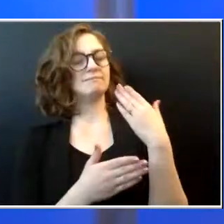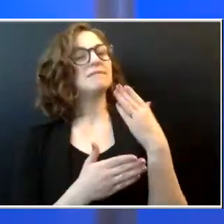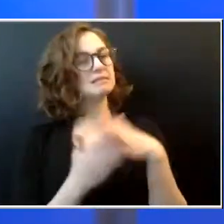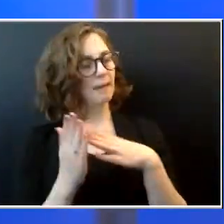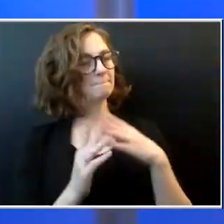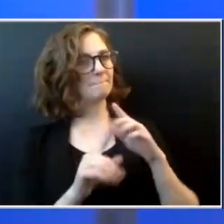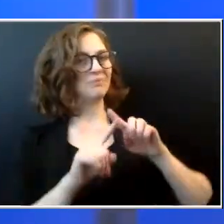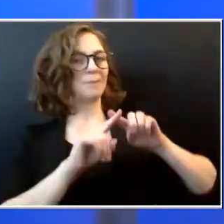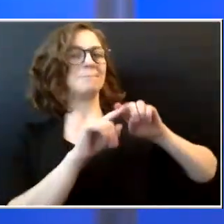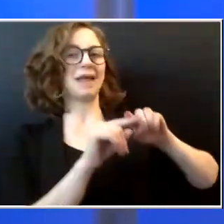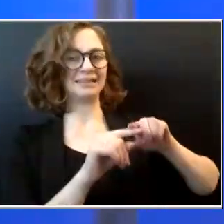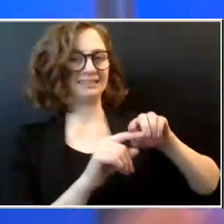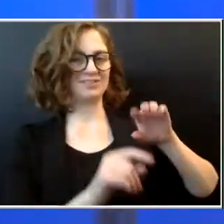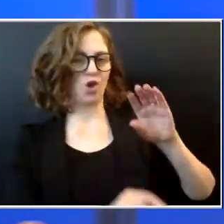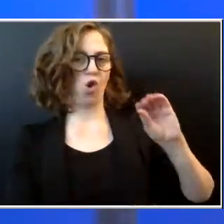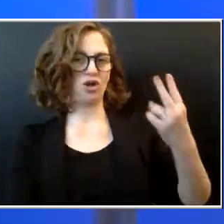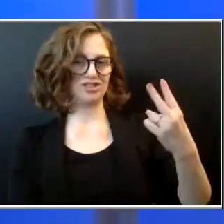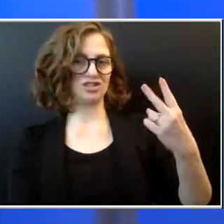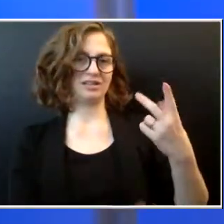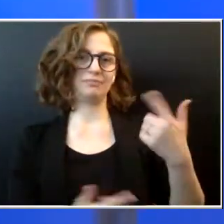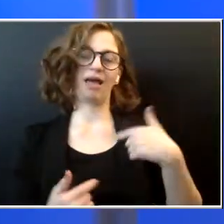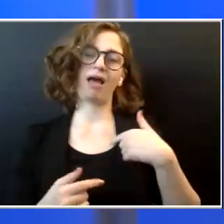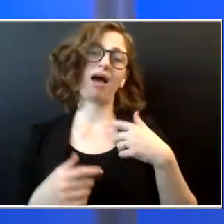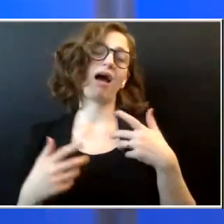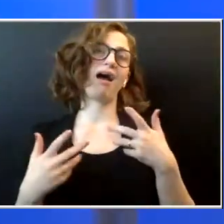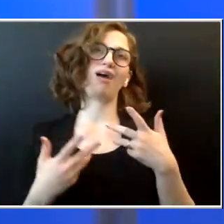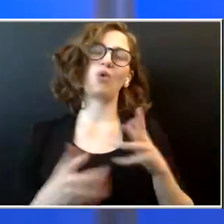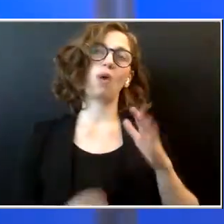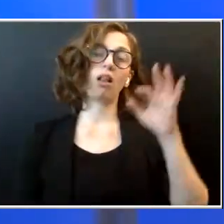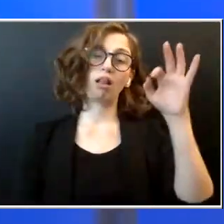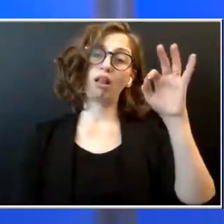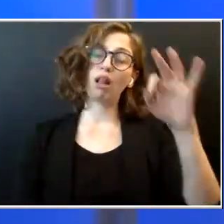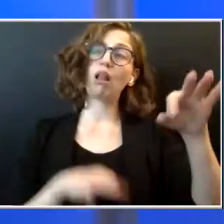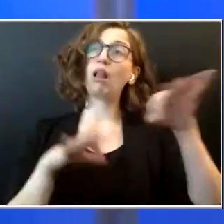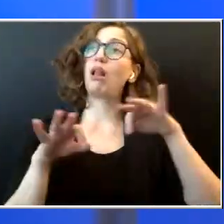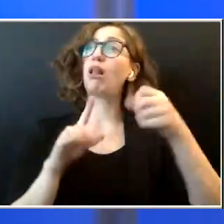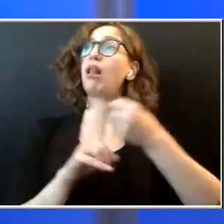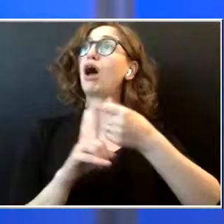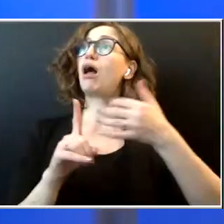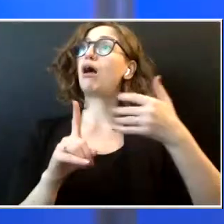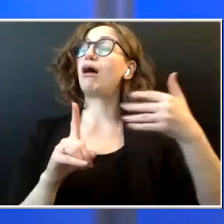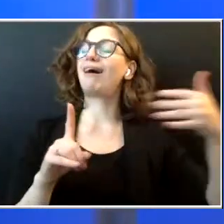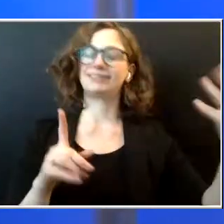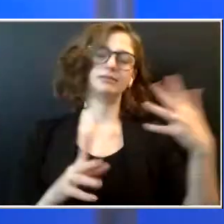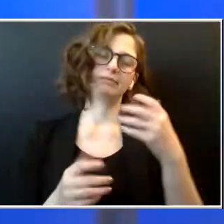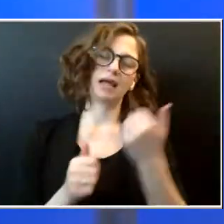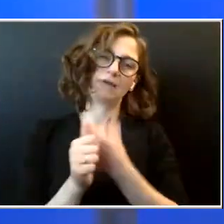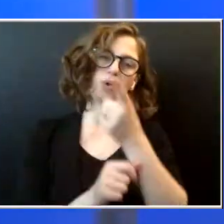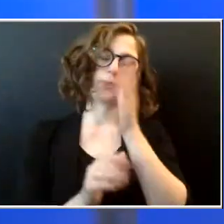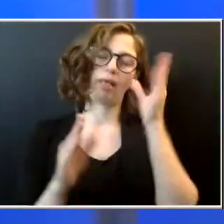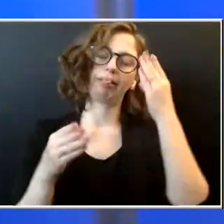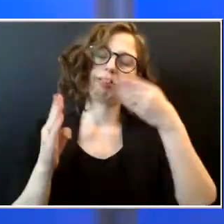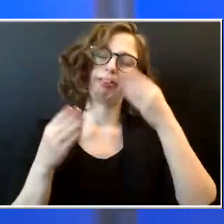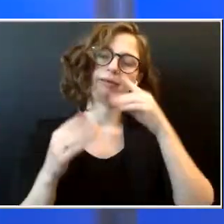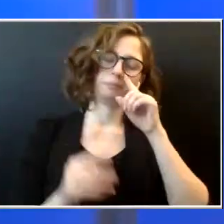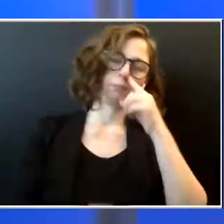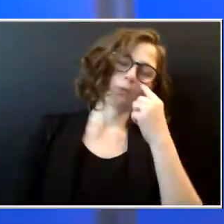all the details. It'll probably bore you, probably bore everybody in the audience and everything. But it's an area where we're actively trying to